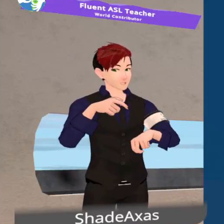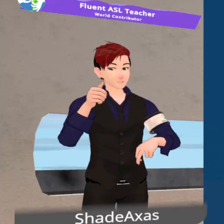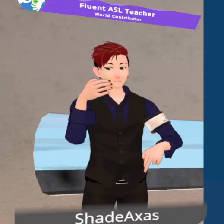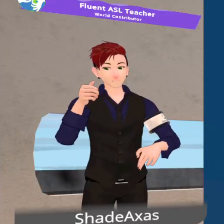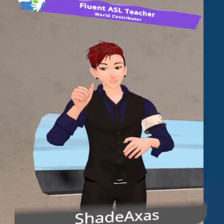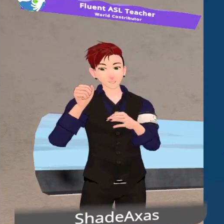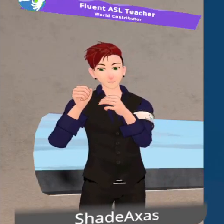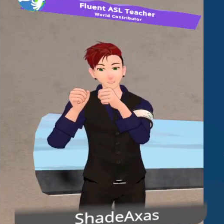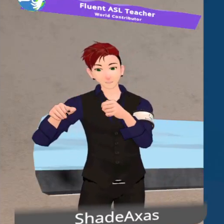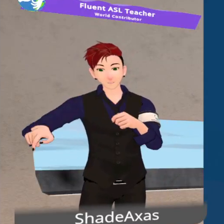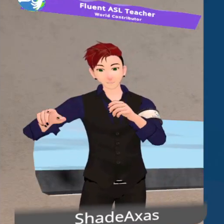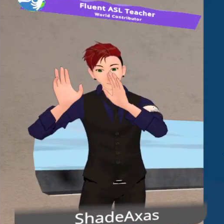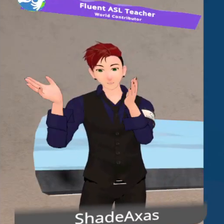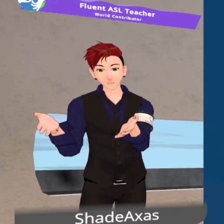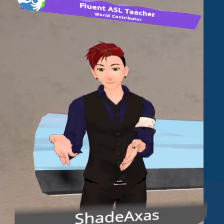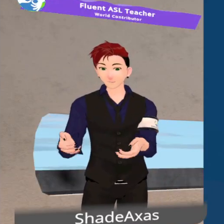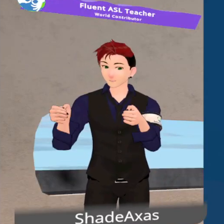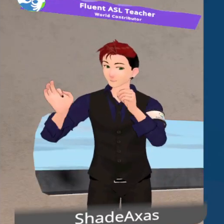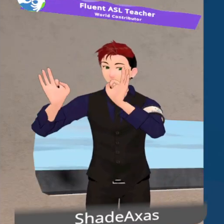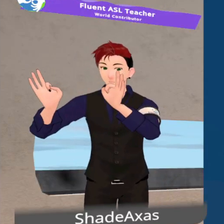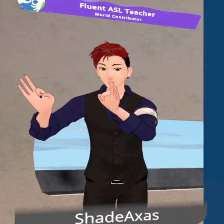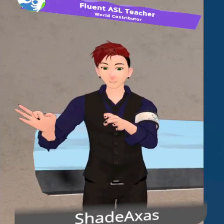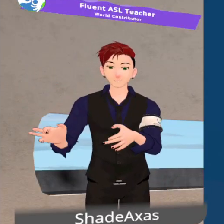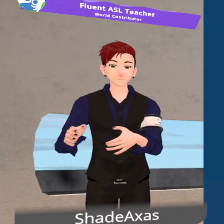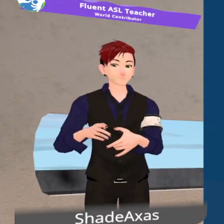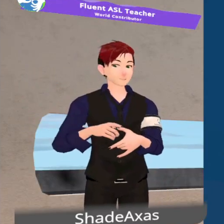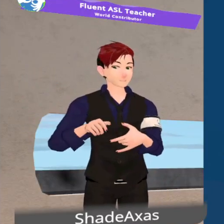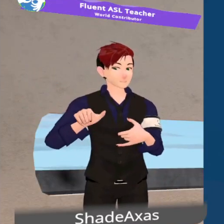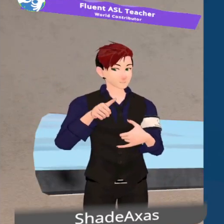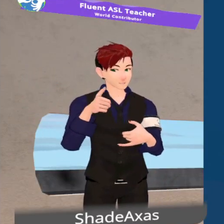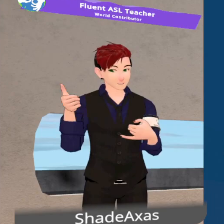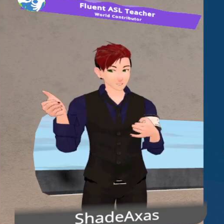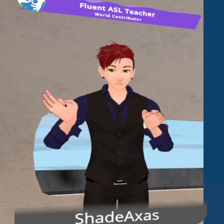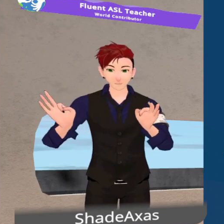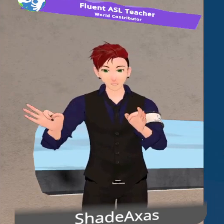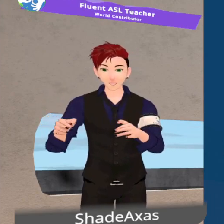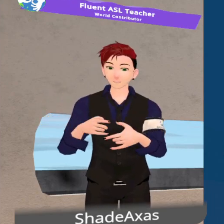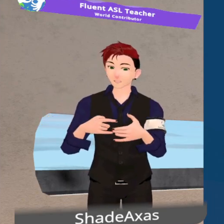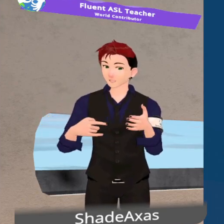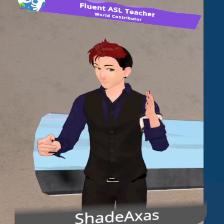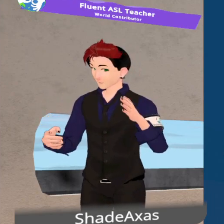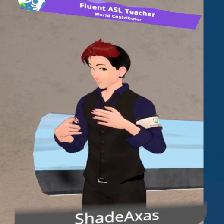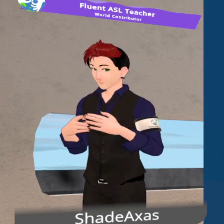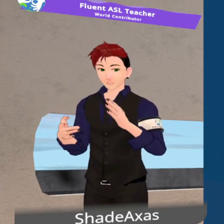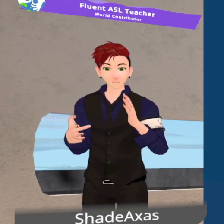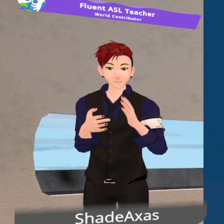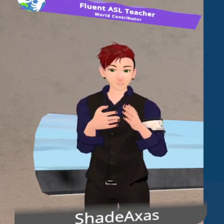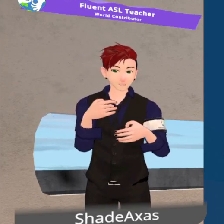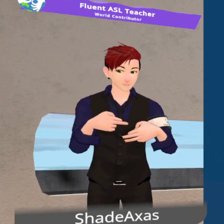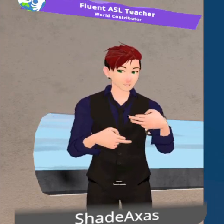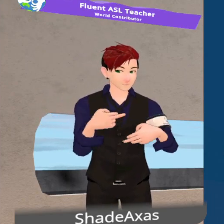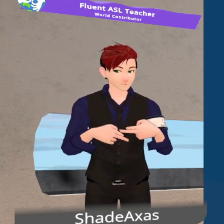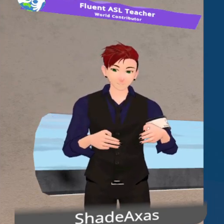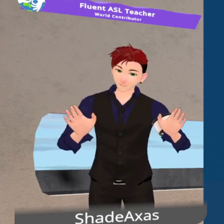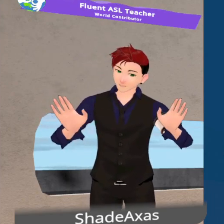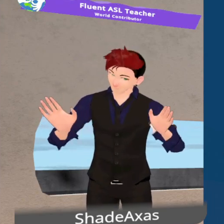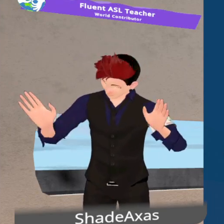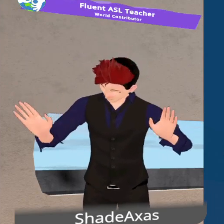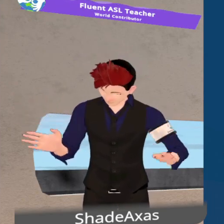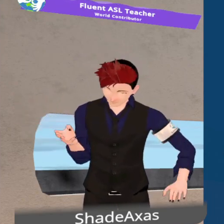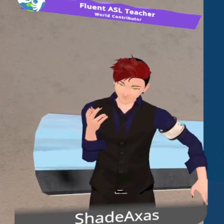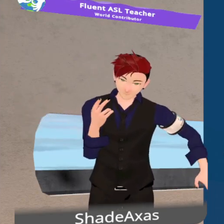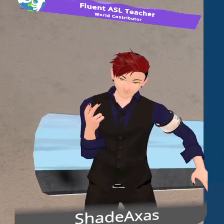Every time Shaw fixes this world, everything works, and then everybody else is fine. I show up and we have technology problems.